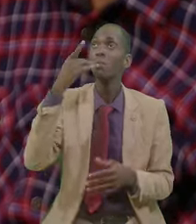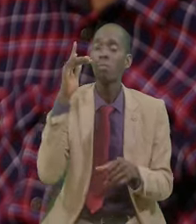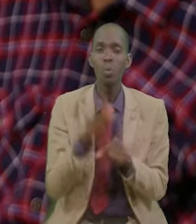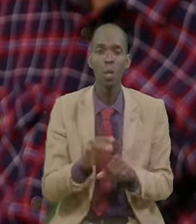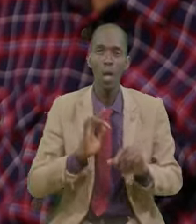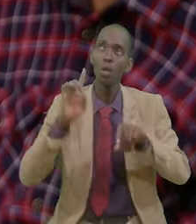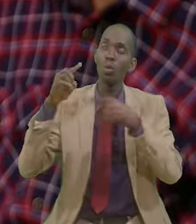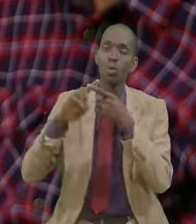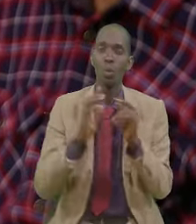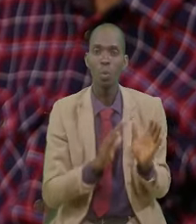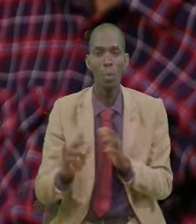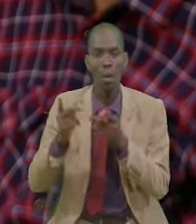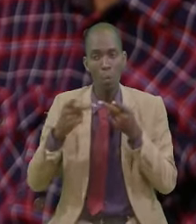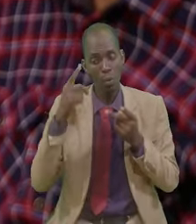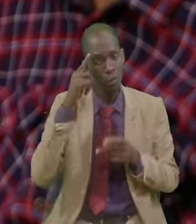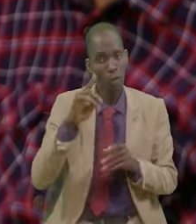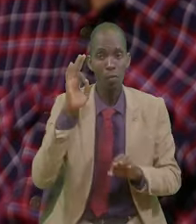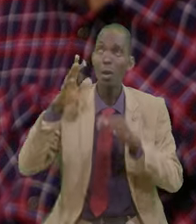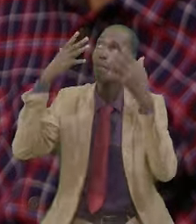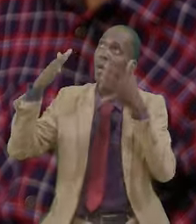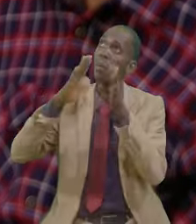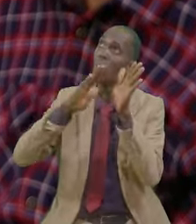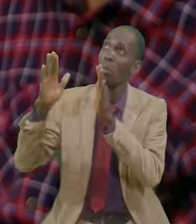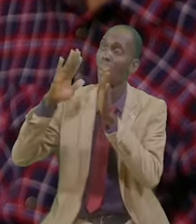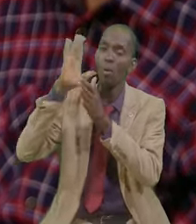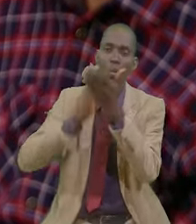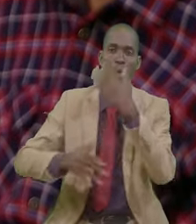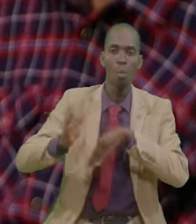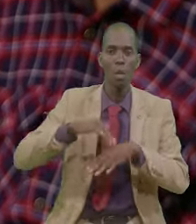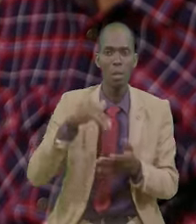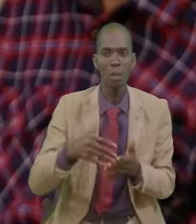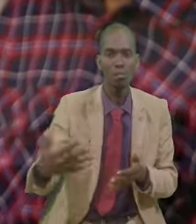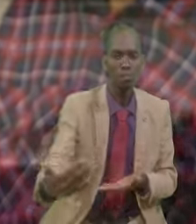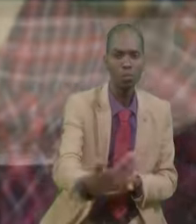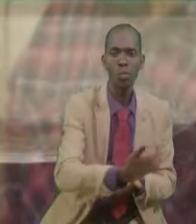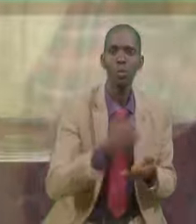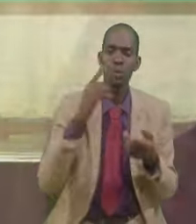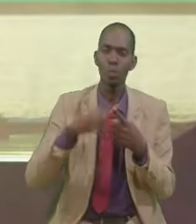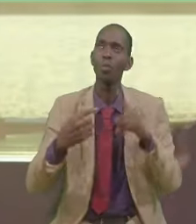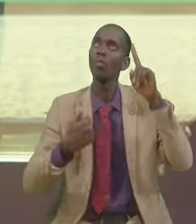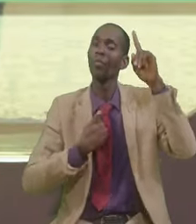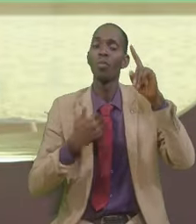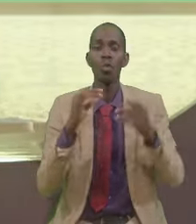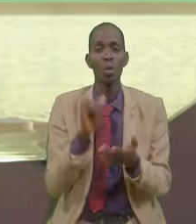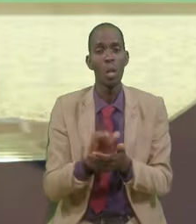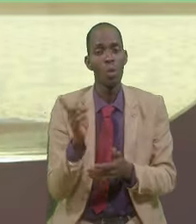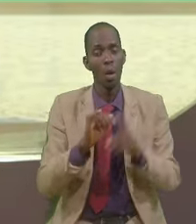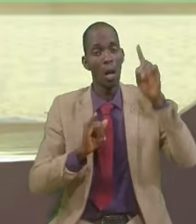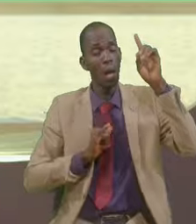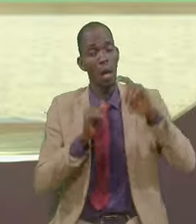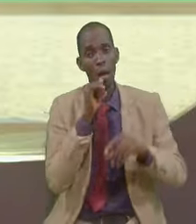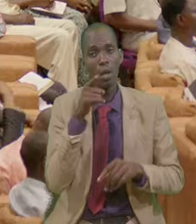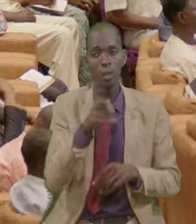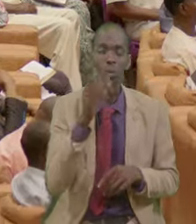I go and prepare a place for you, I will come again and take you unto myself, so that where I am, there you will